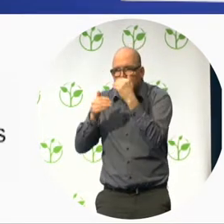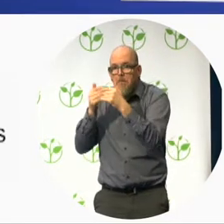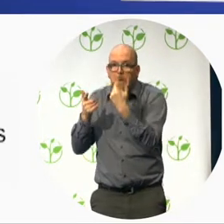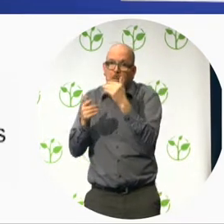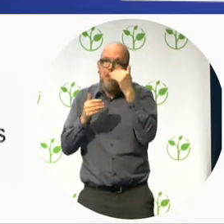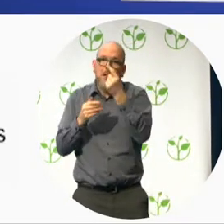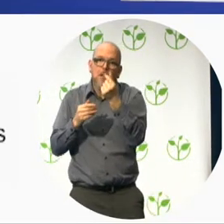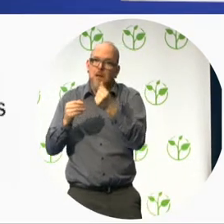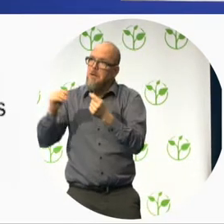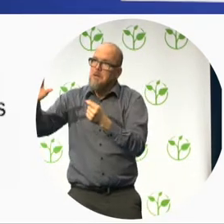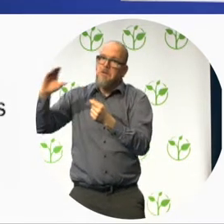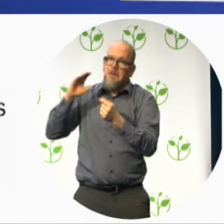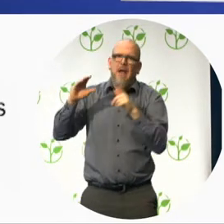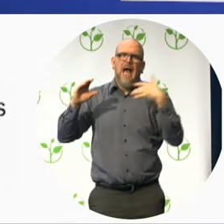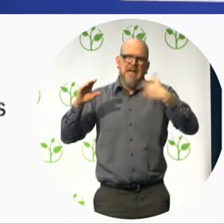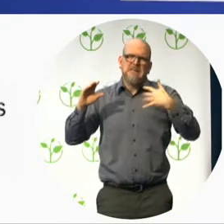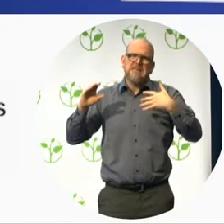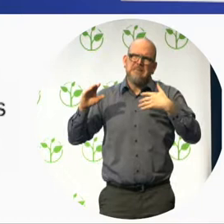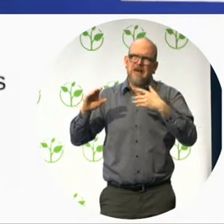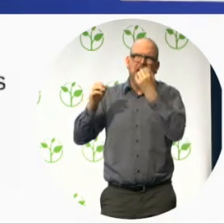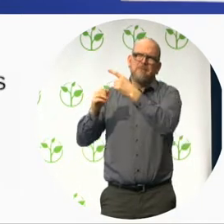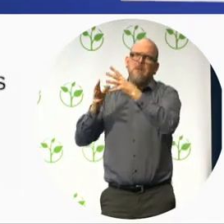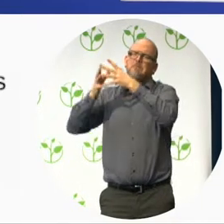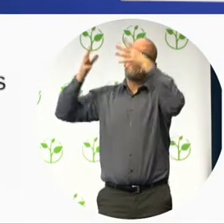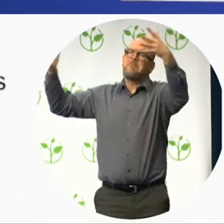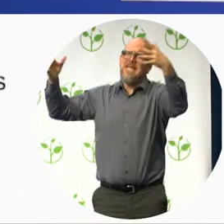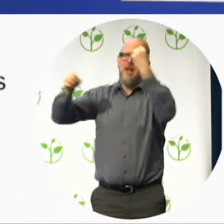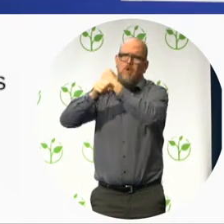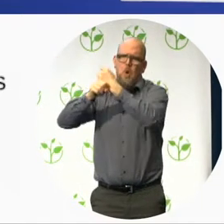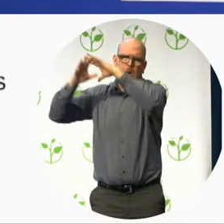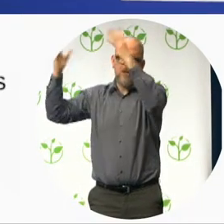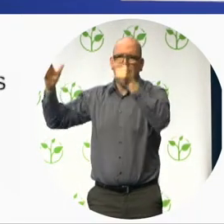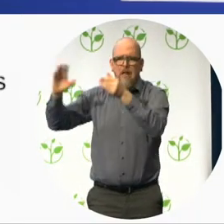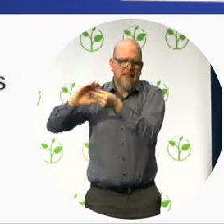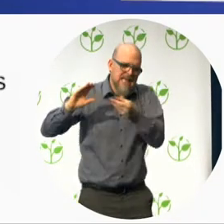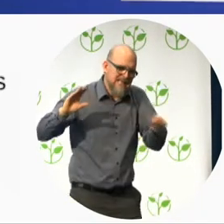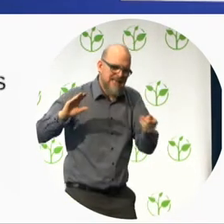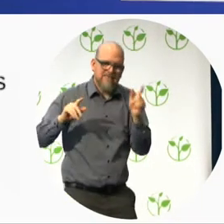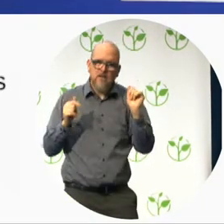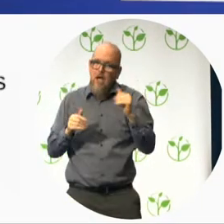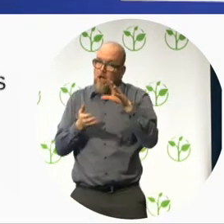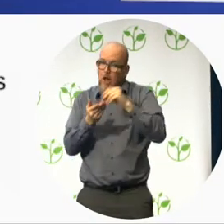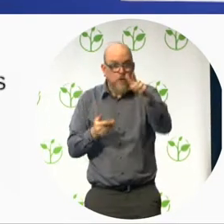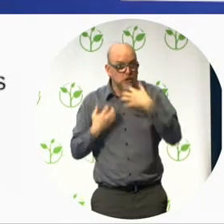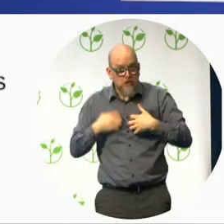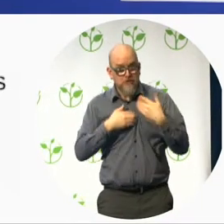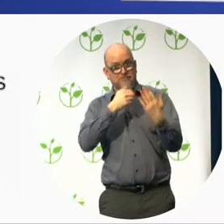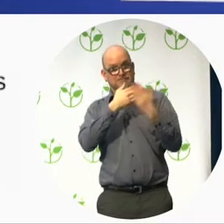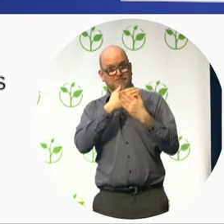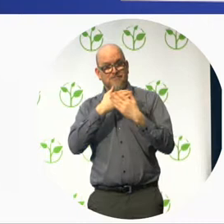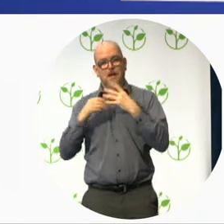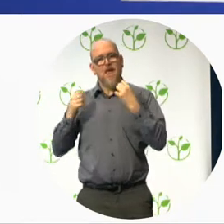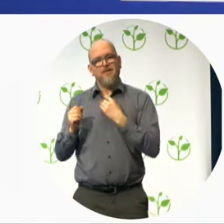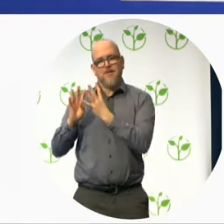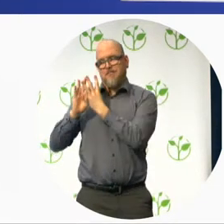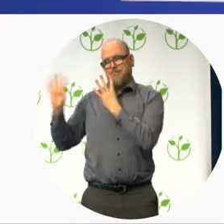doing. Also, it goes without saying, I have a very dedicated team of professionals that's certainly a key to